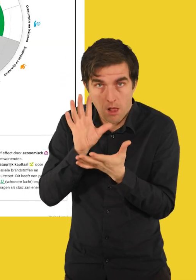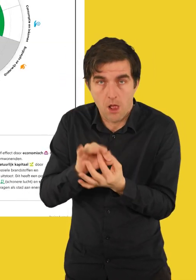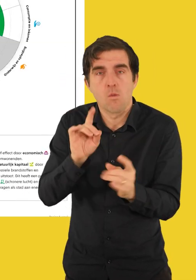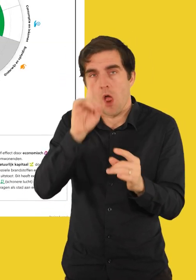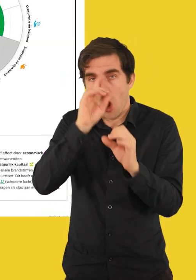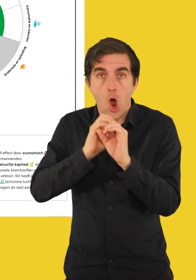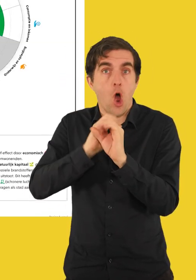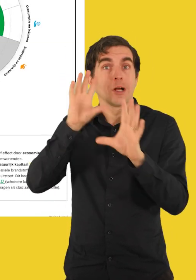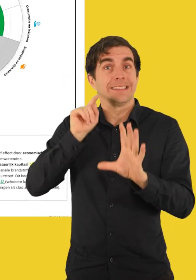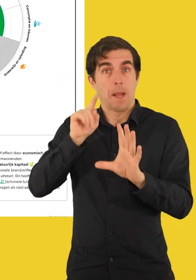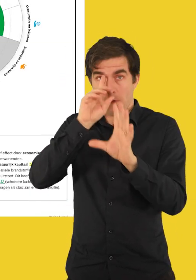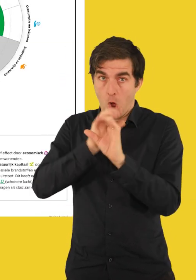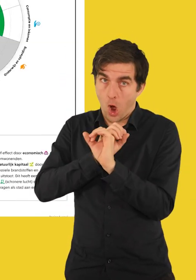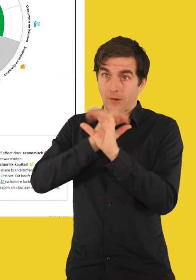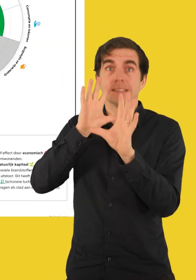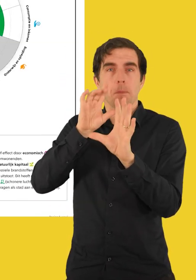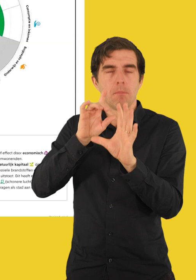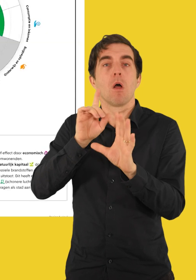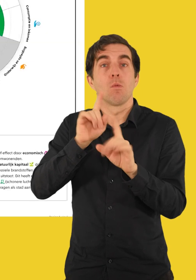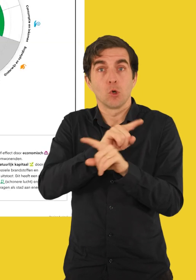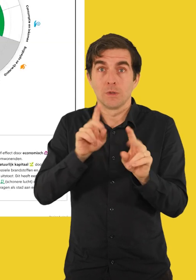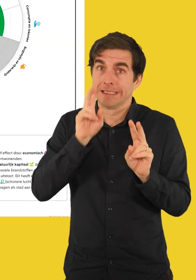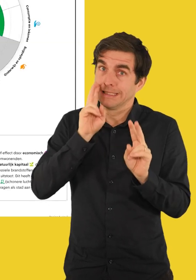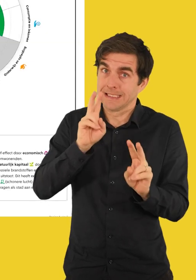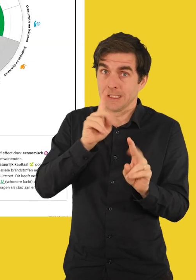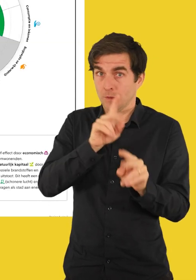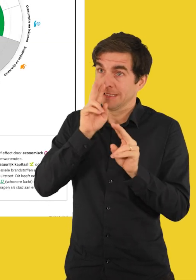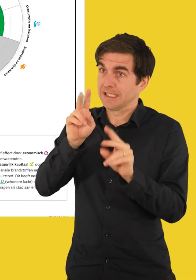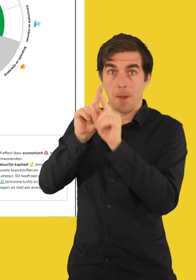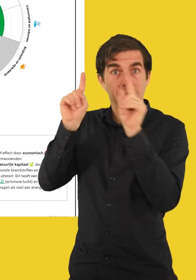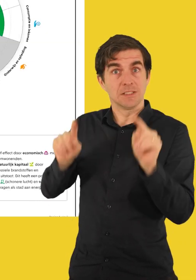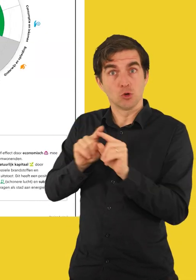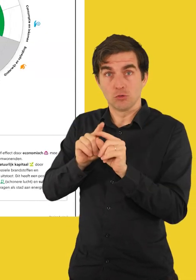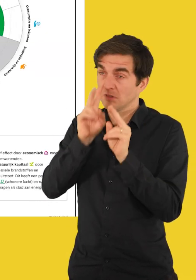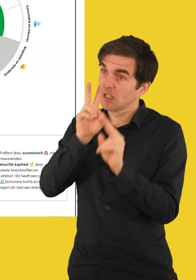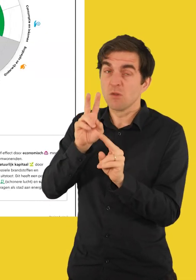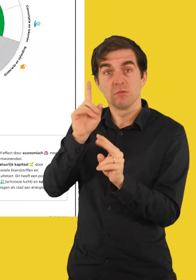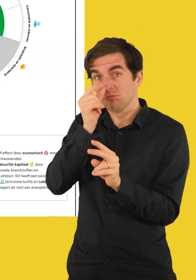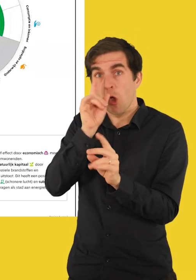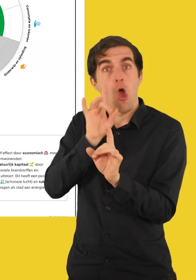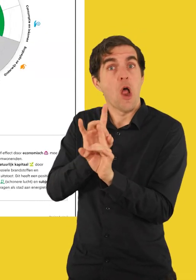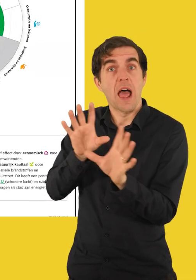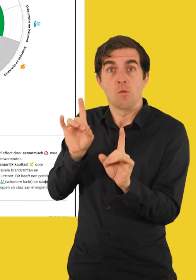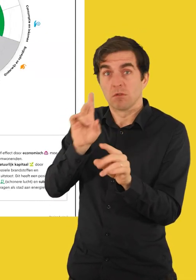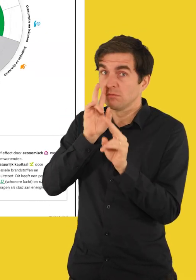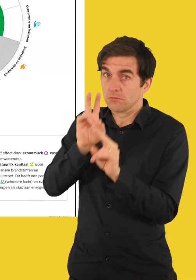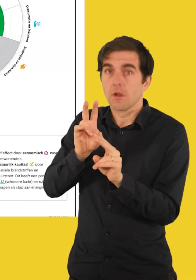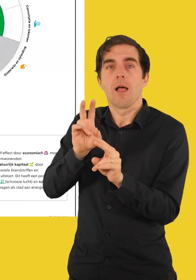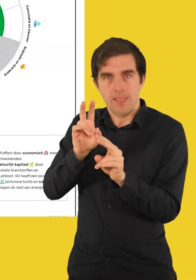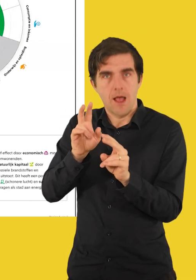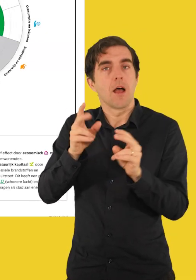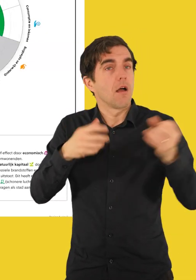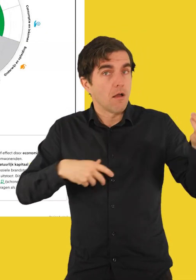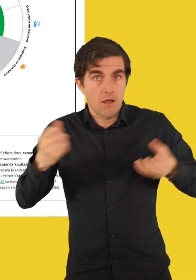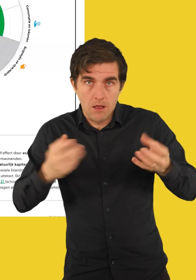on this concept. And what you see sort of an image of what it could look like, what we